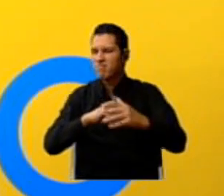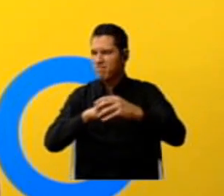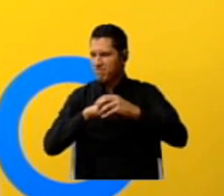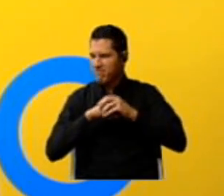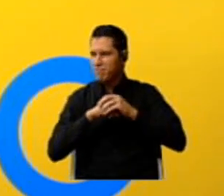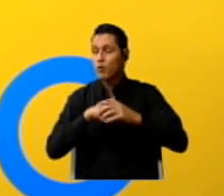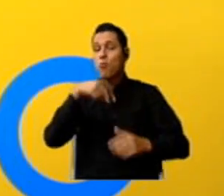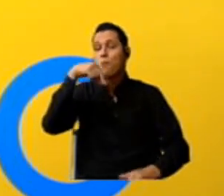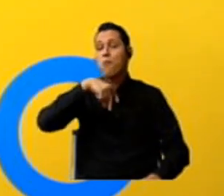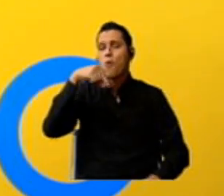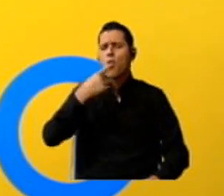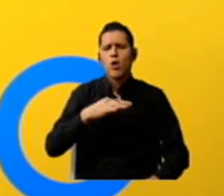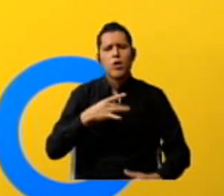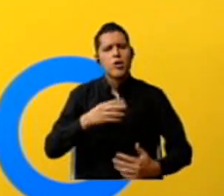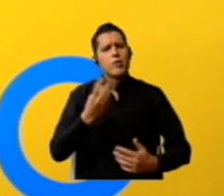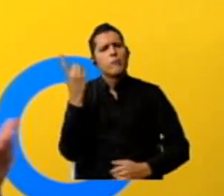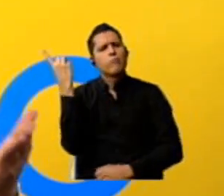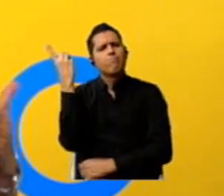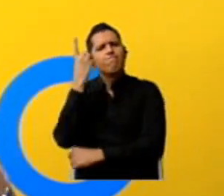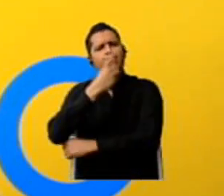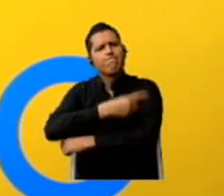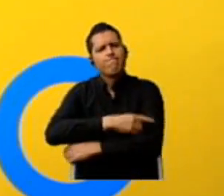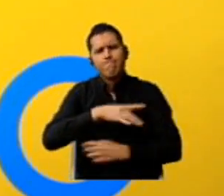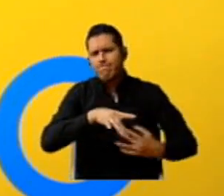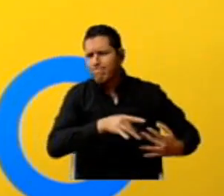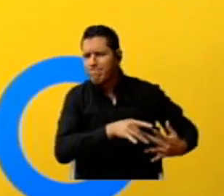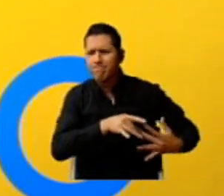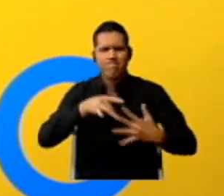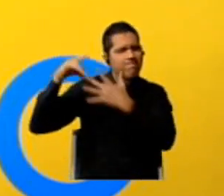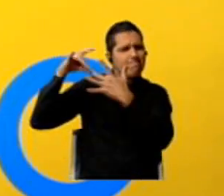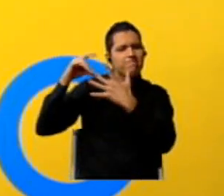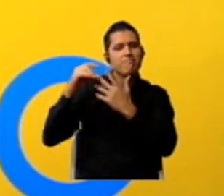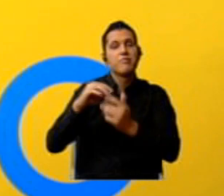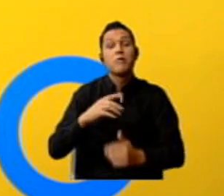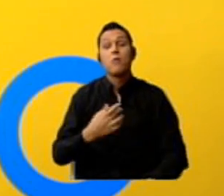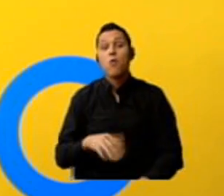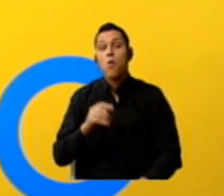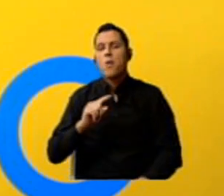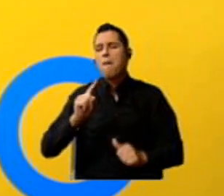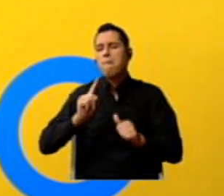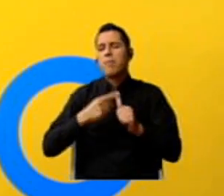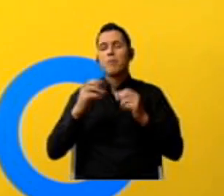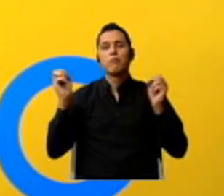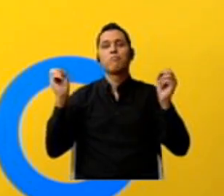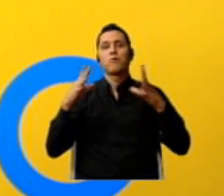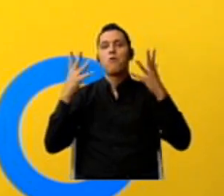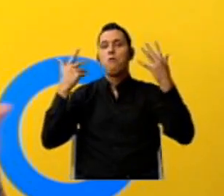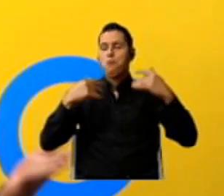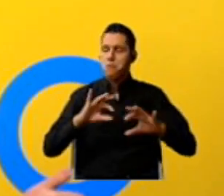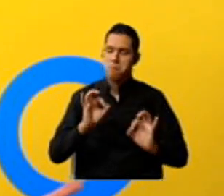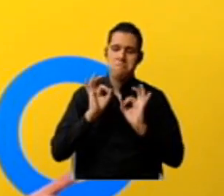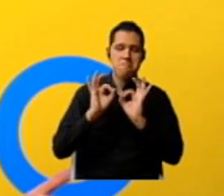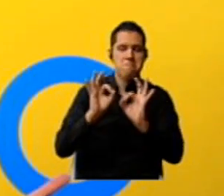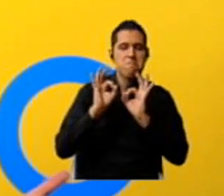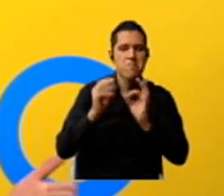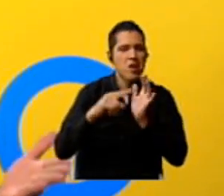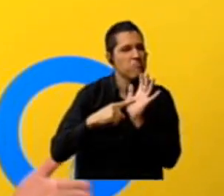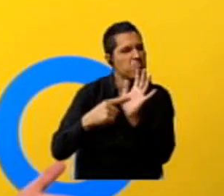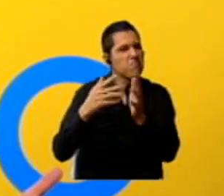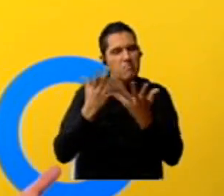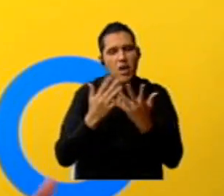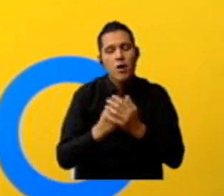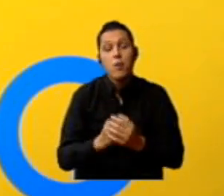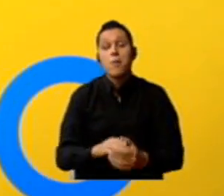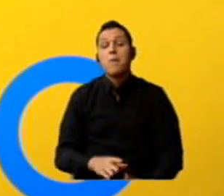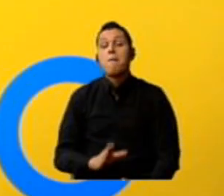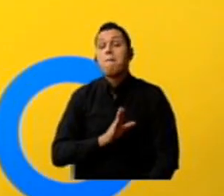a very special day because this is our very first show. Ah, good. Going to school is so